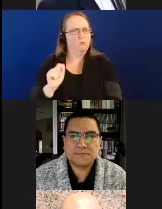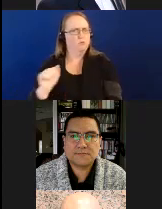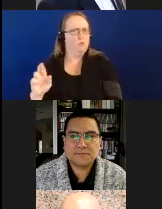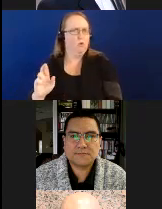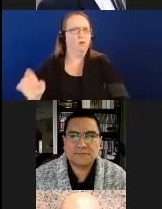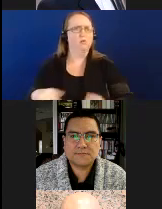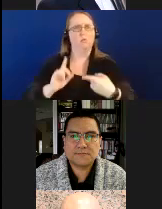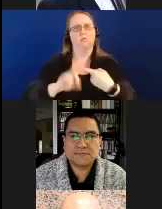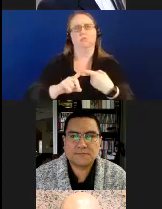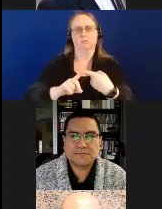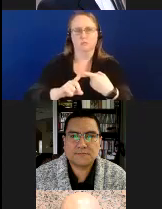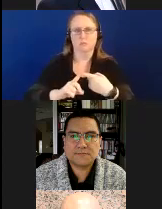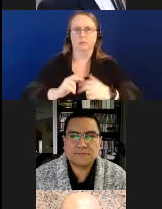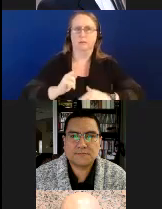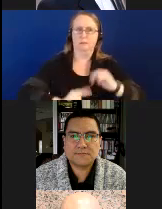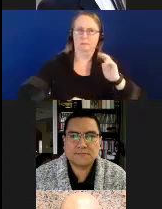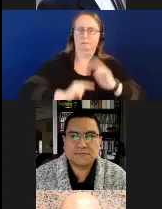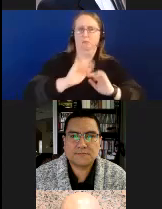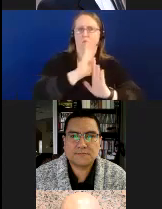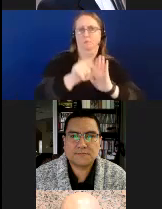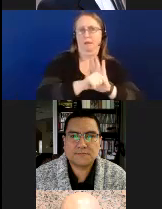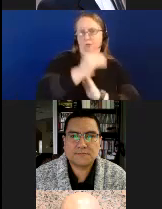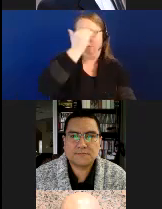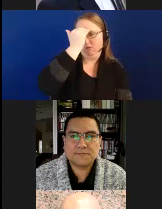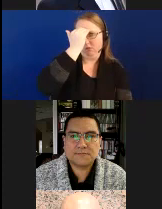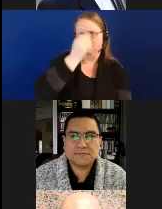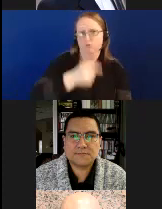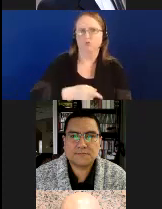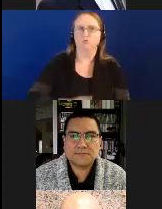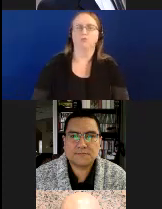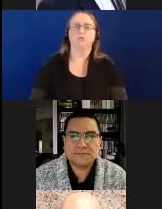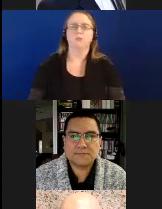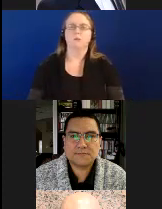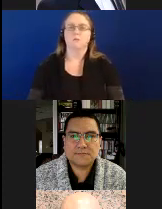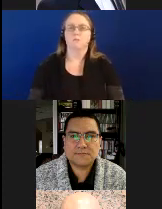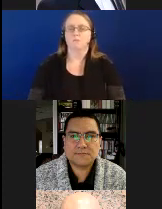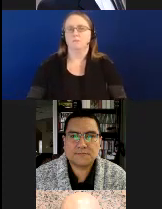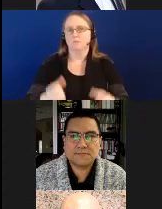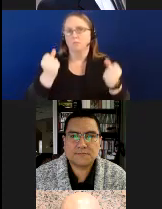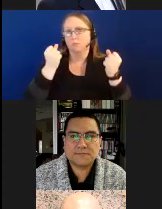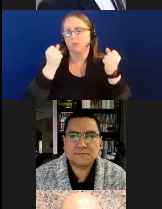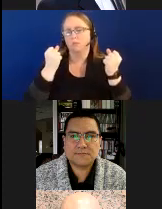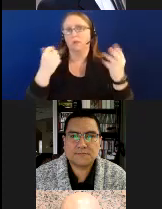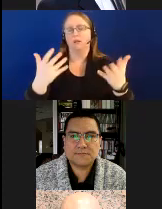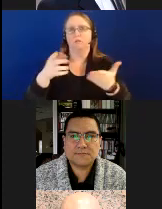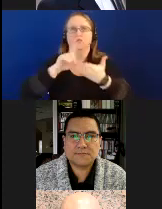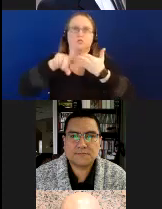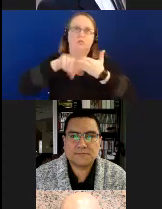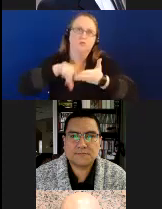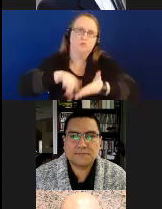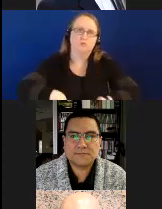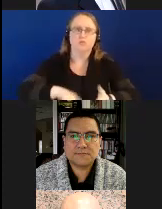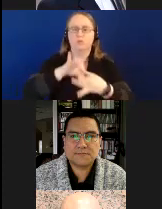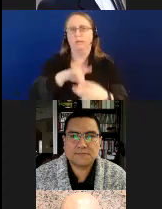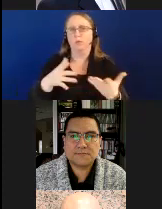the building students' background knowledge. So this is something where a lot of different research has been done about reading